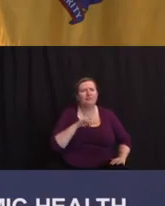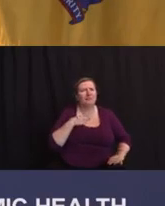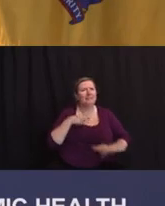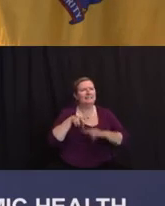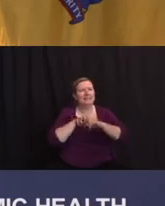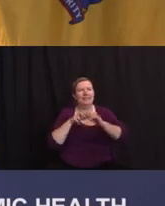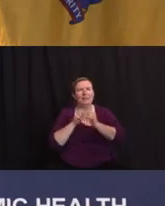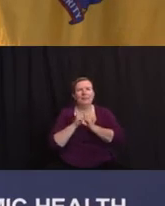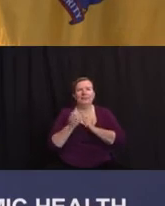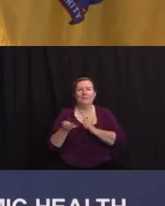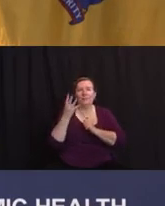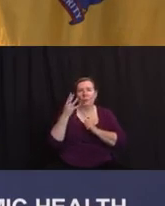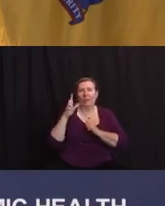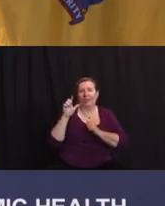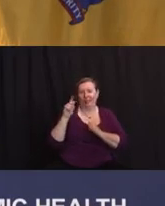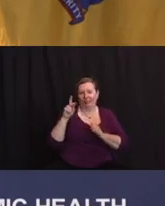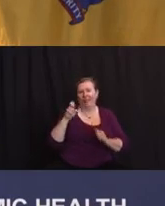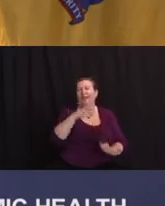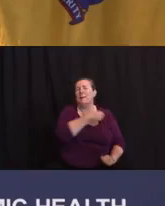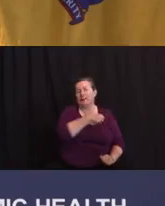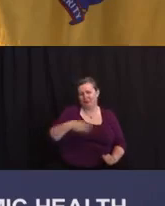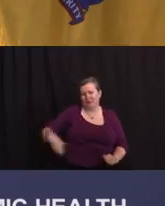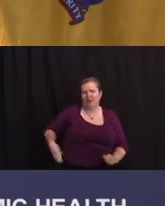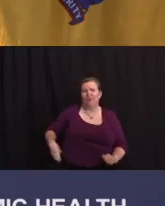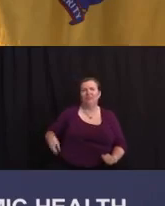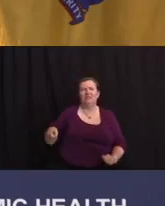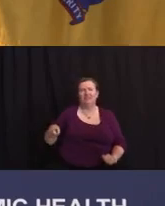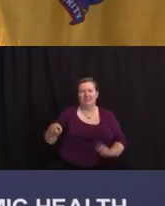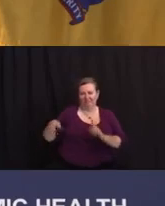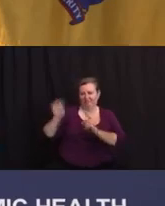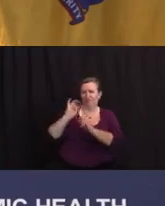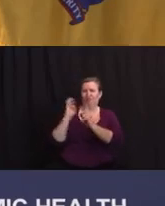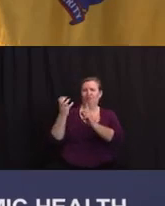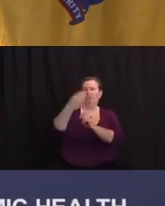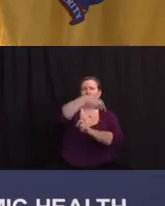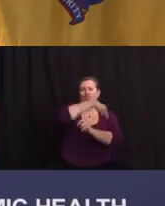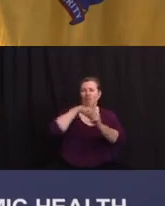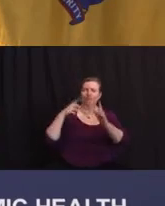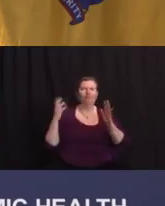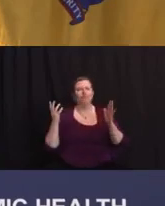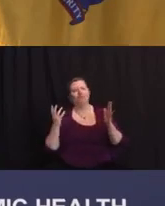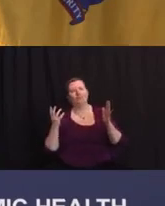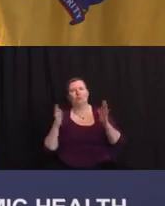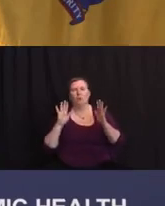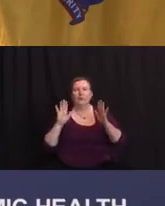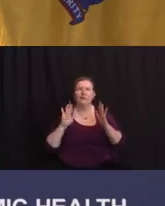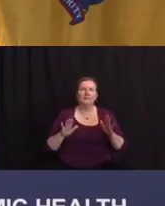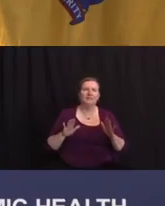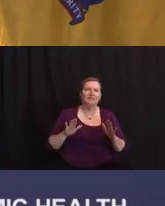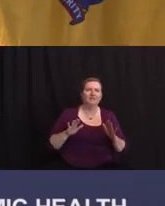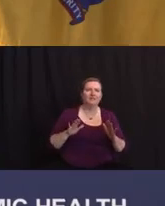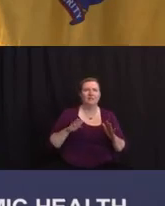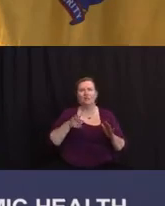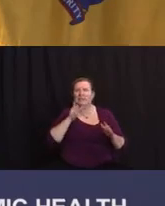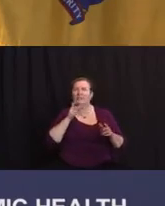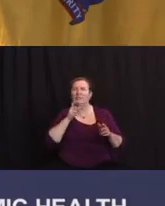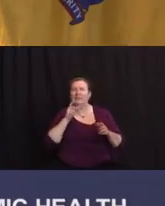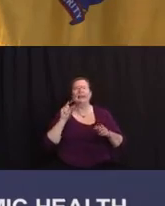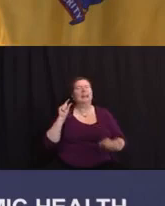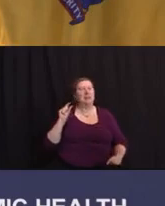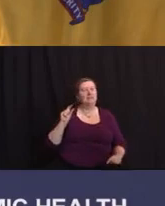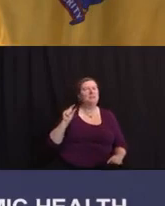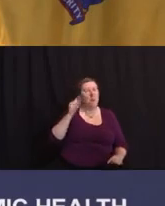mayors there for our annual sit-down. Had a couple of sips of an adult beverage, I have to say, but